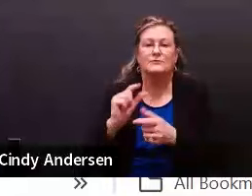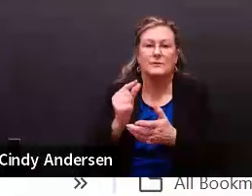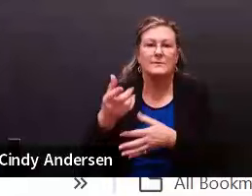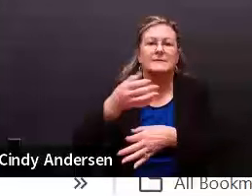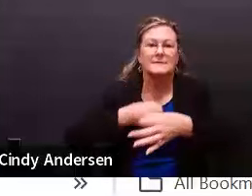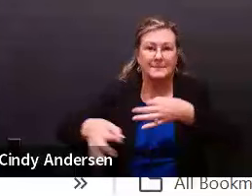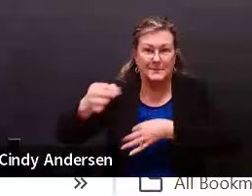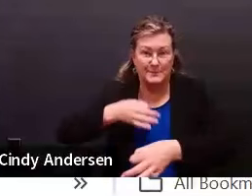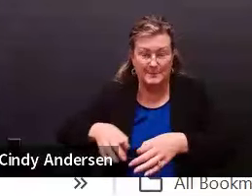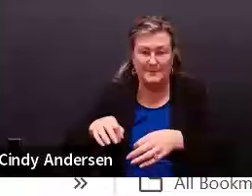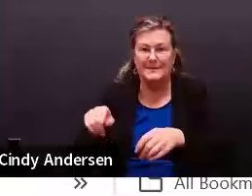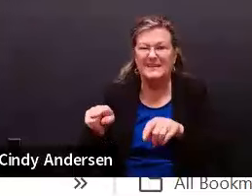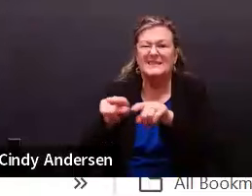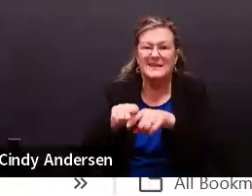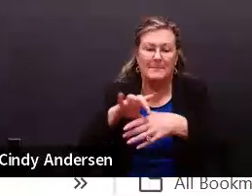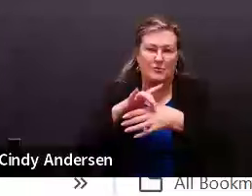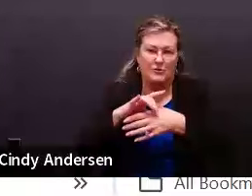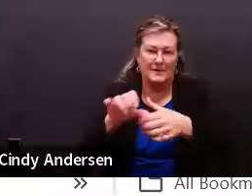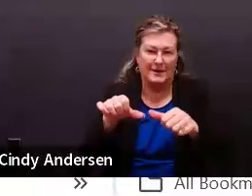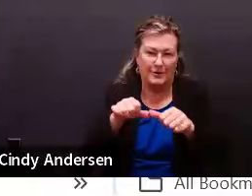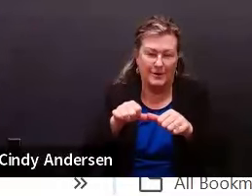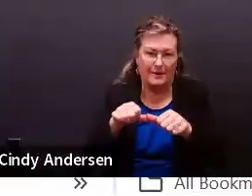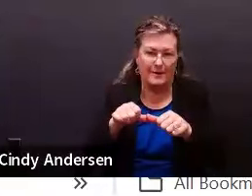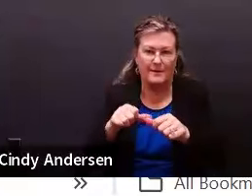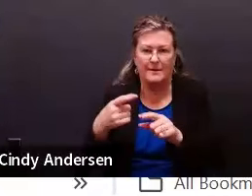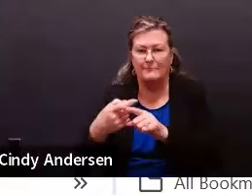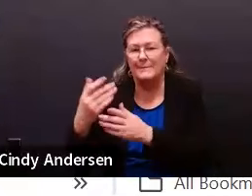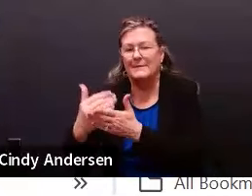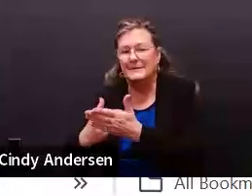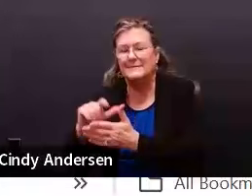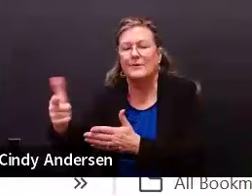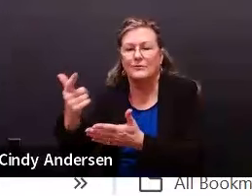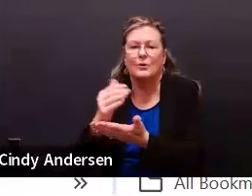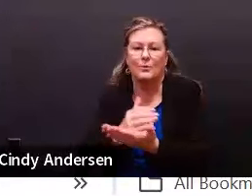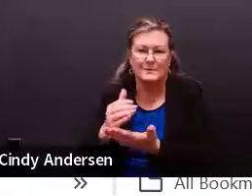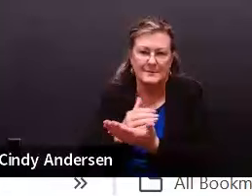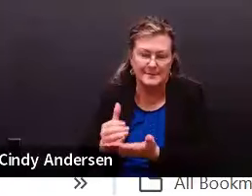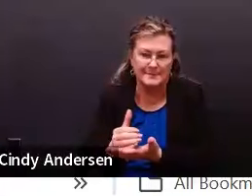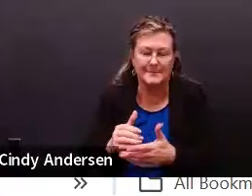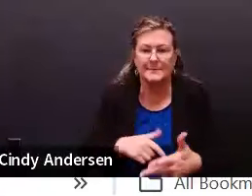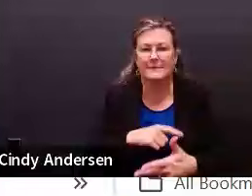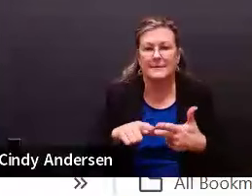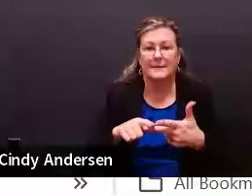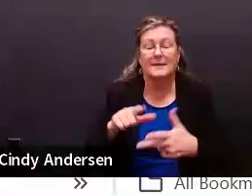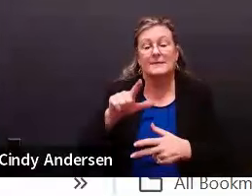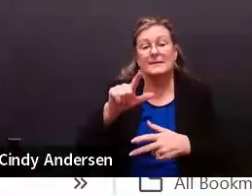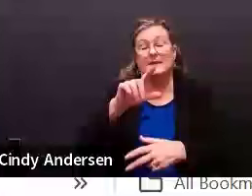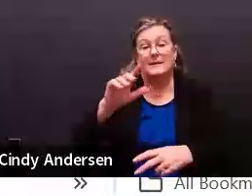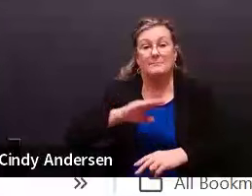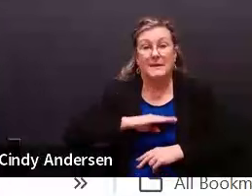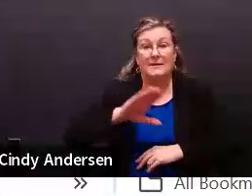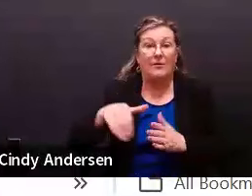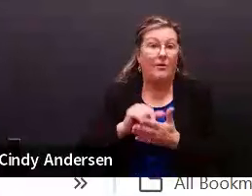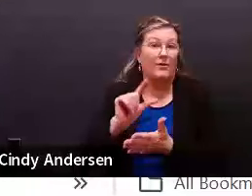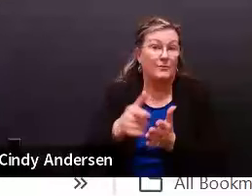same content area from a list of alternative courses, the students meet all graduation requirements